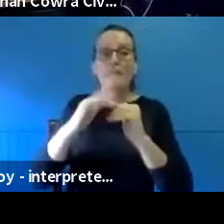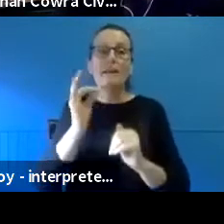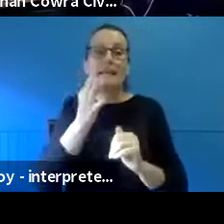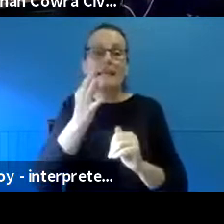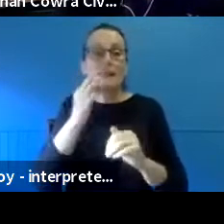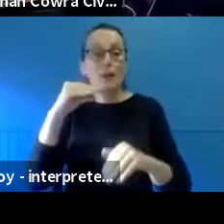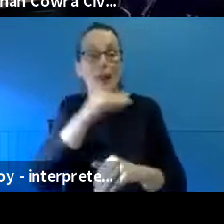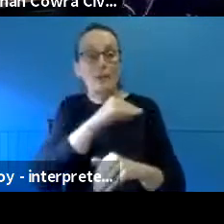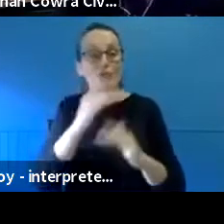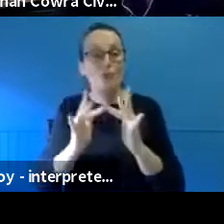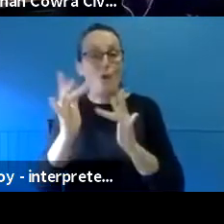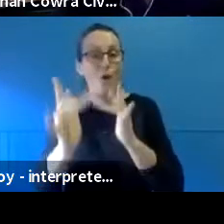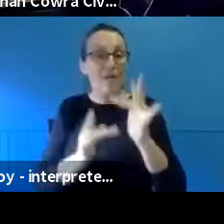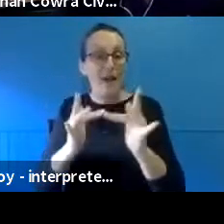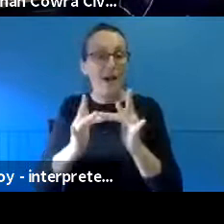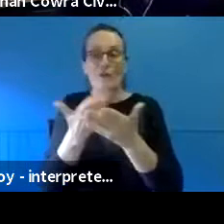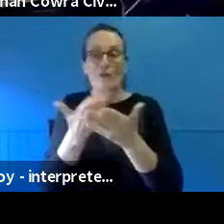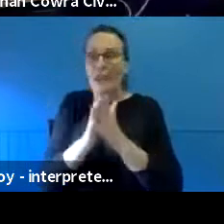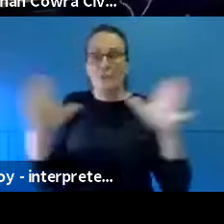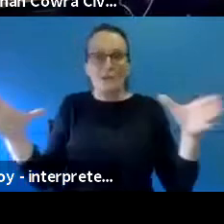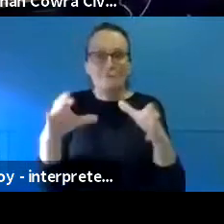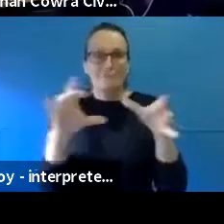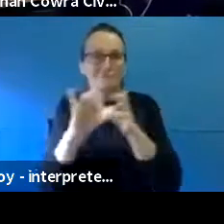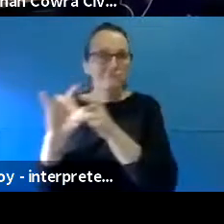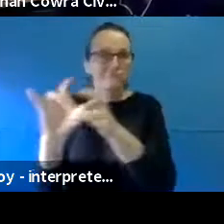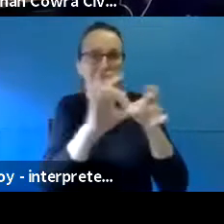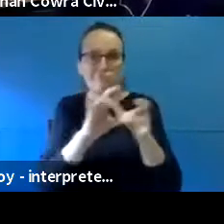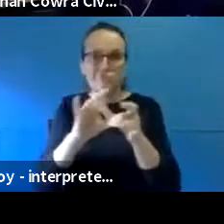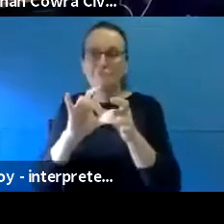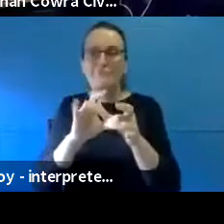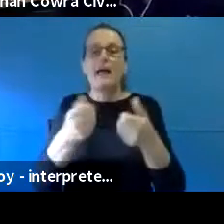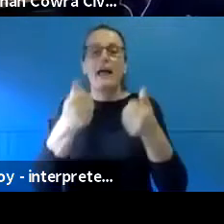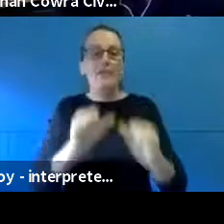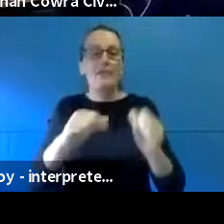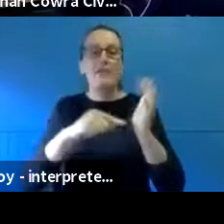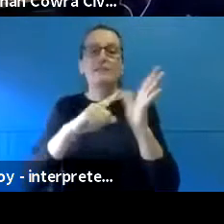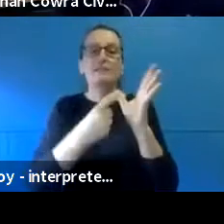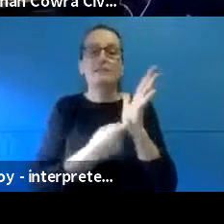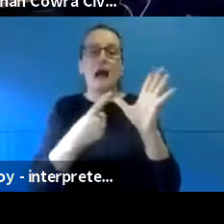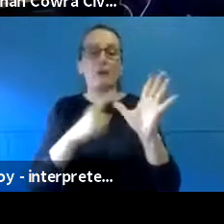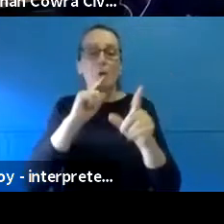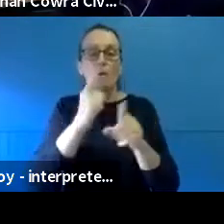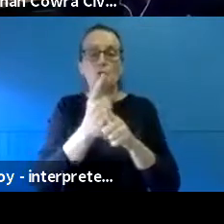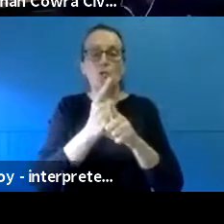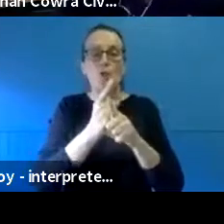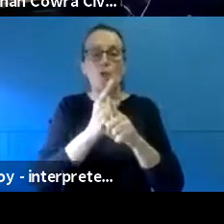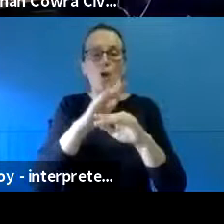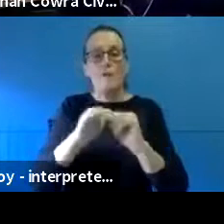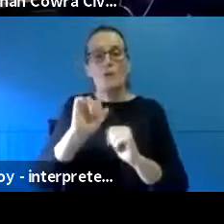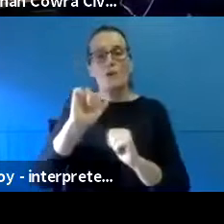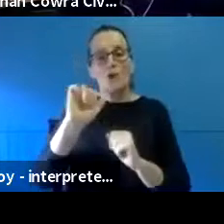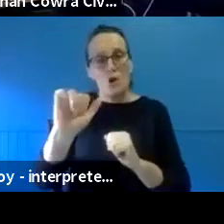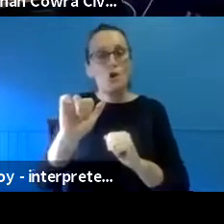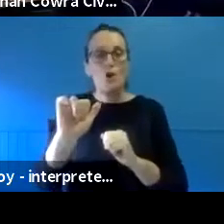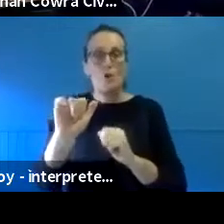worked and drawing those networks together. And then we'll hear a little bit from Tara about her pivot to back to the physical space